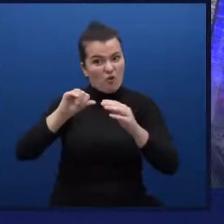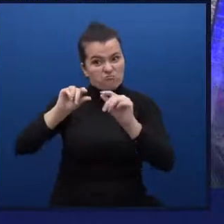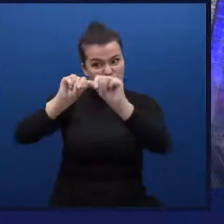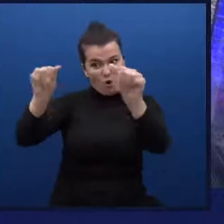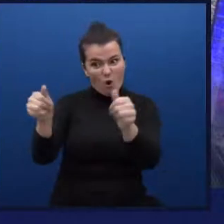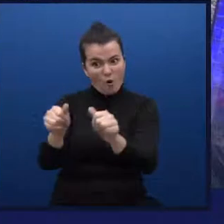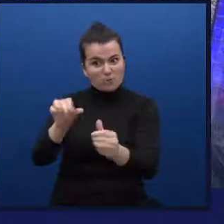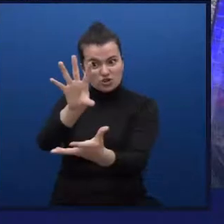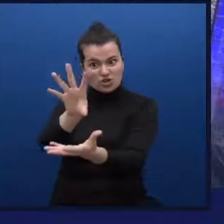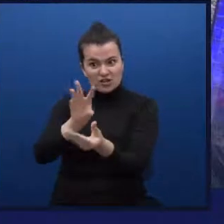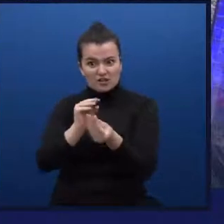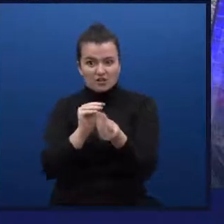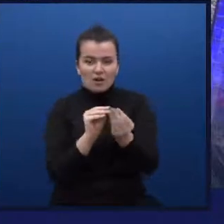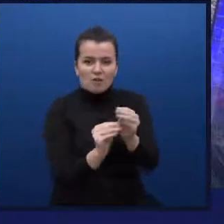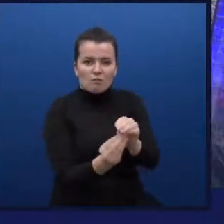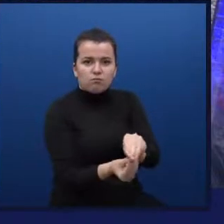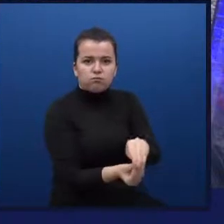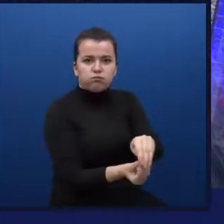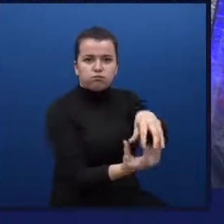How